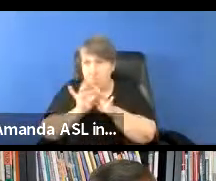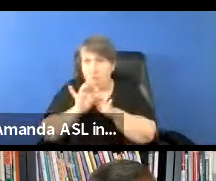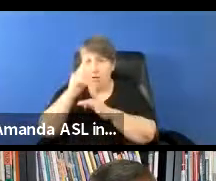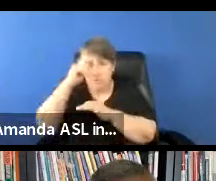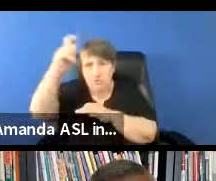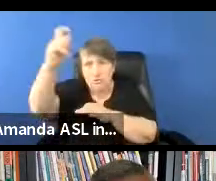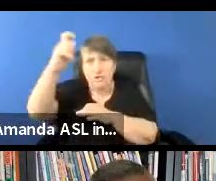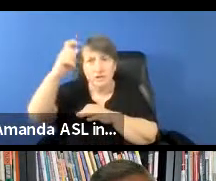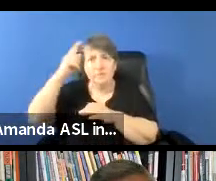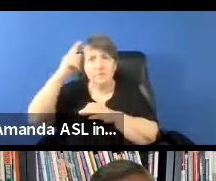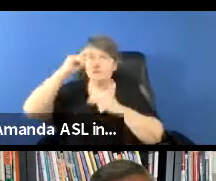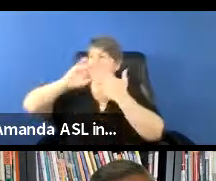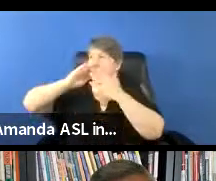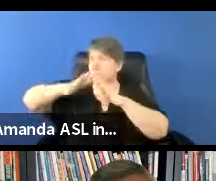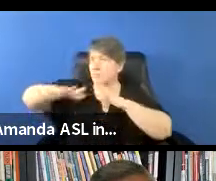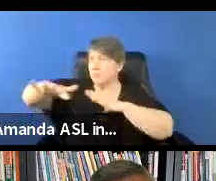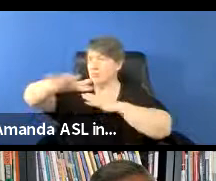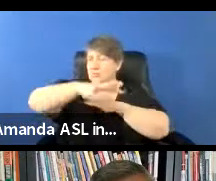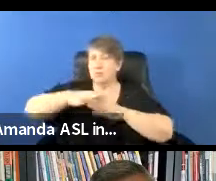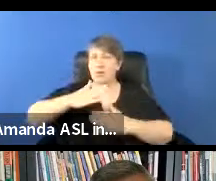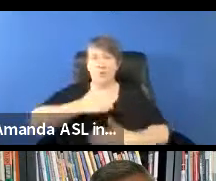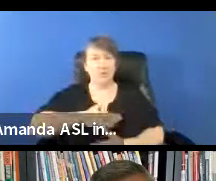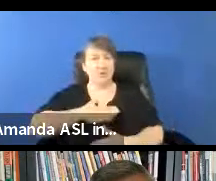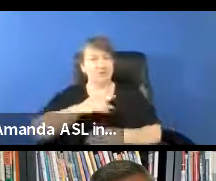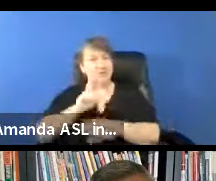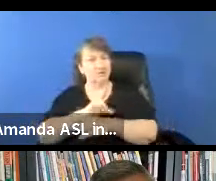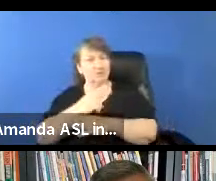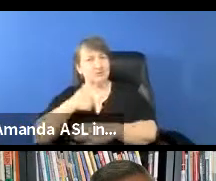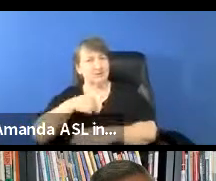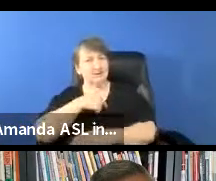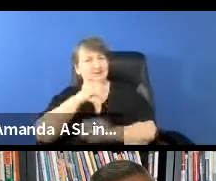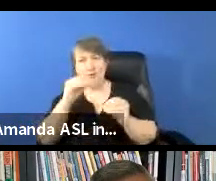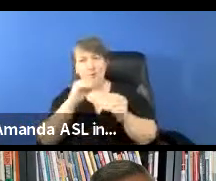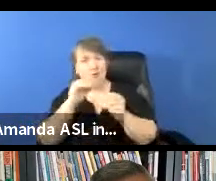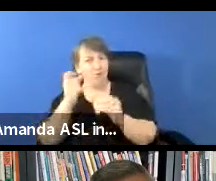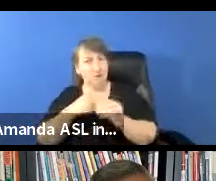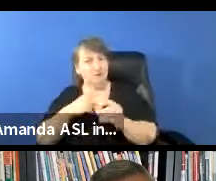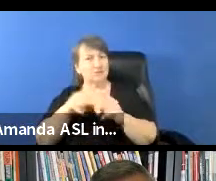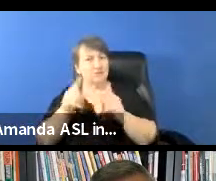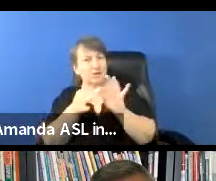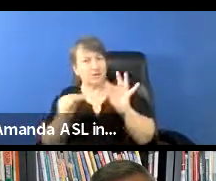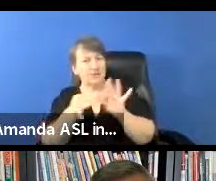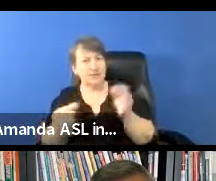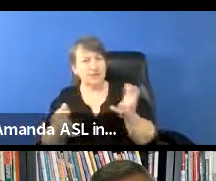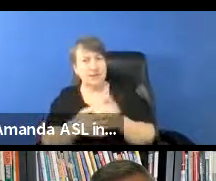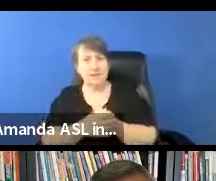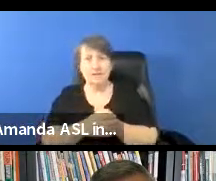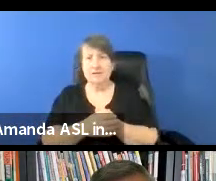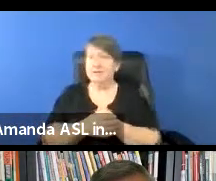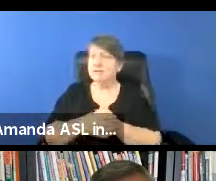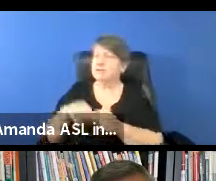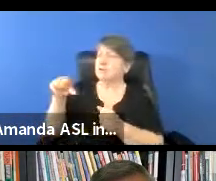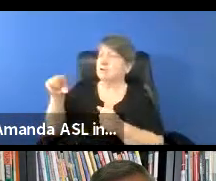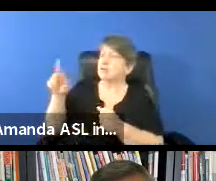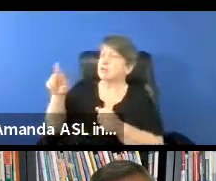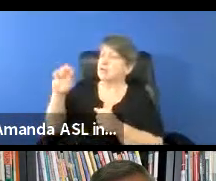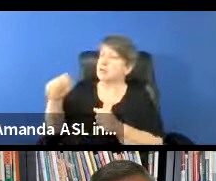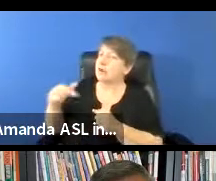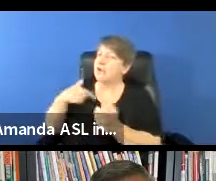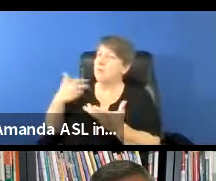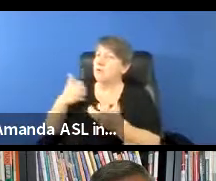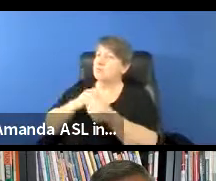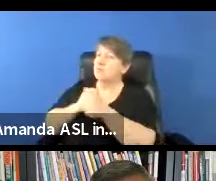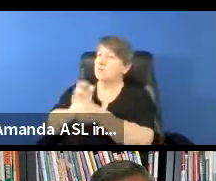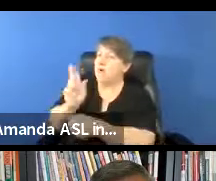dream for our community. So please keep us in mind. No question, just a comment. So if I could follow up real quick on